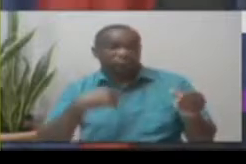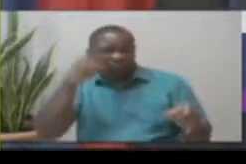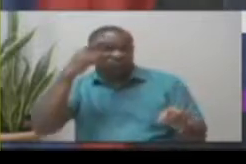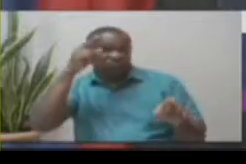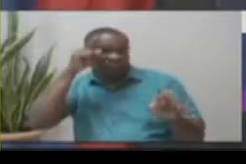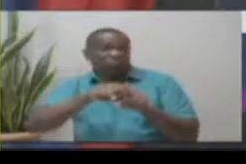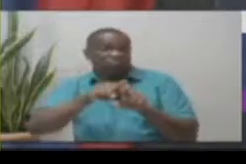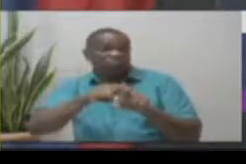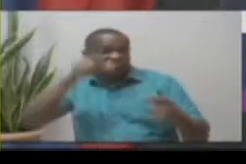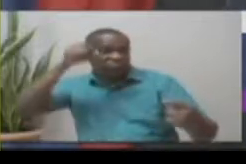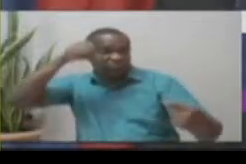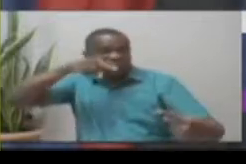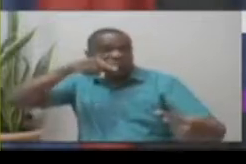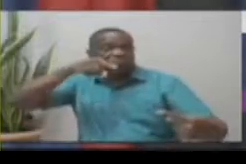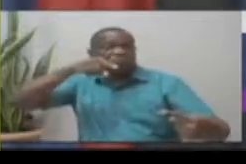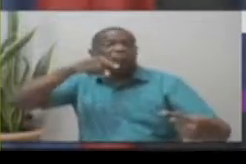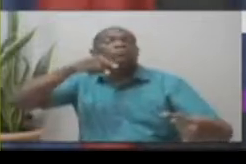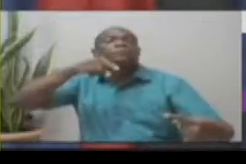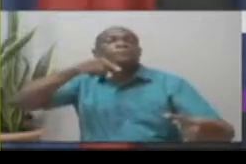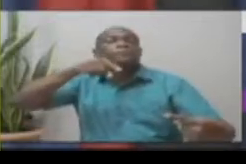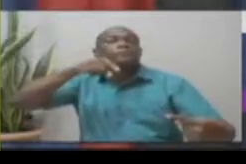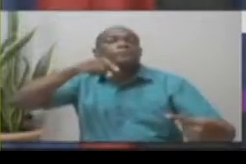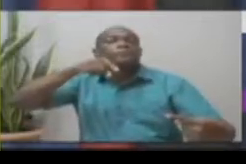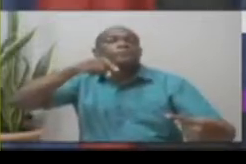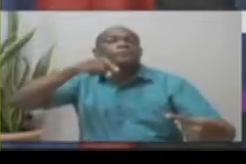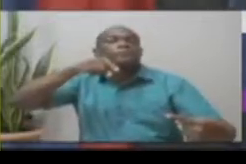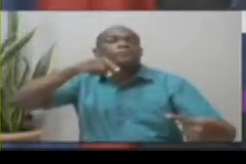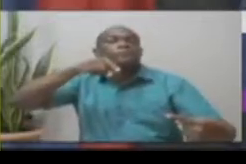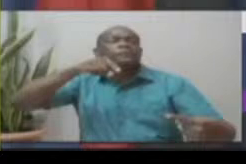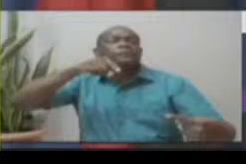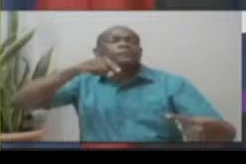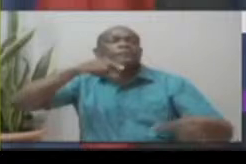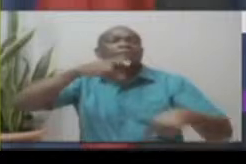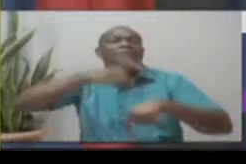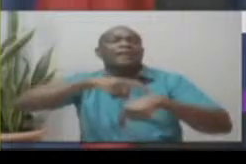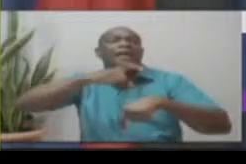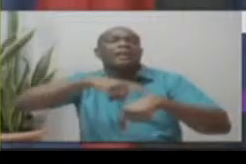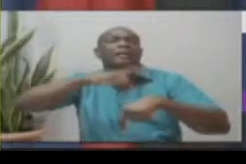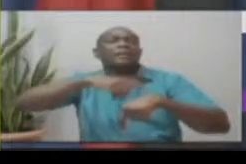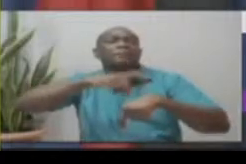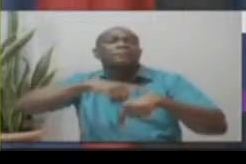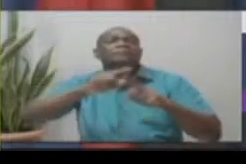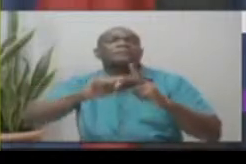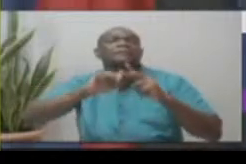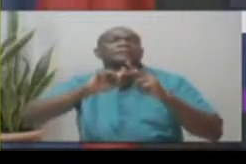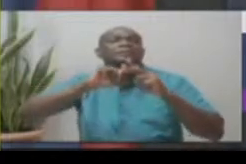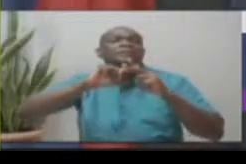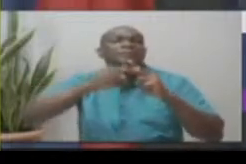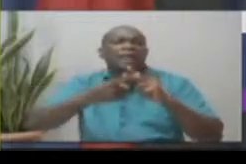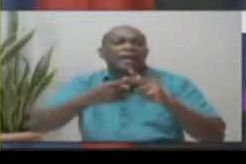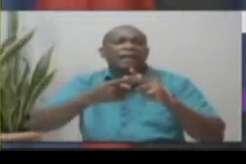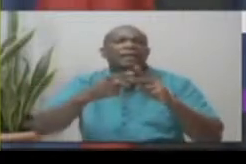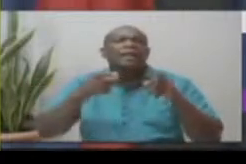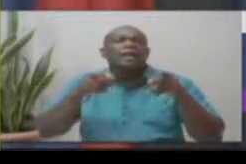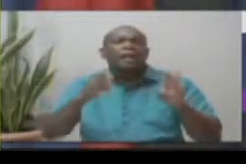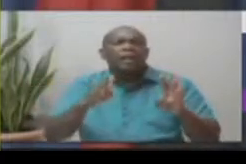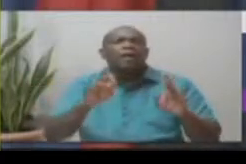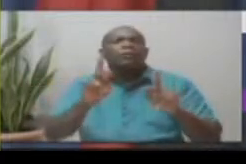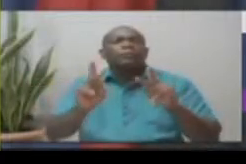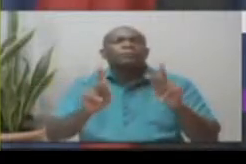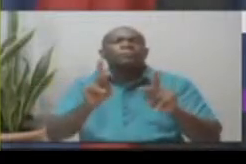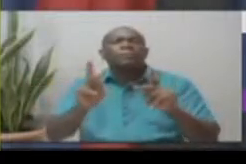being said that it is time to start letting people make their